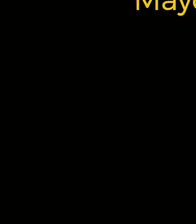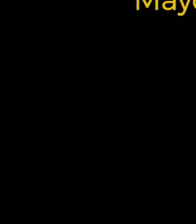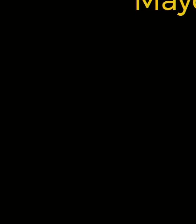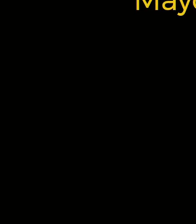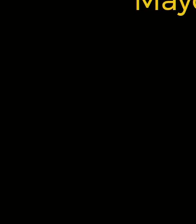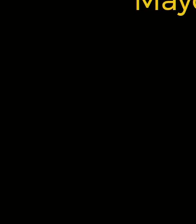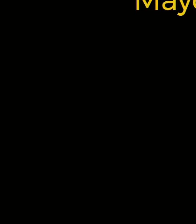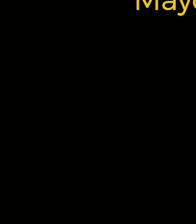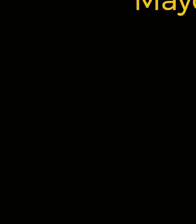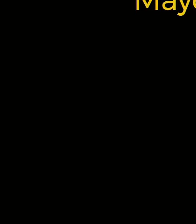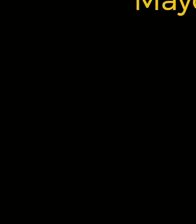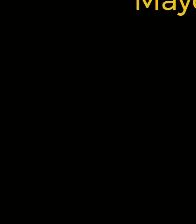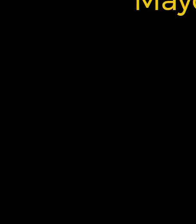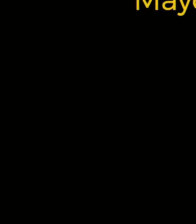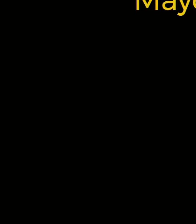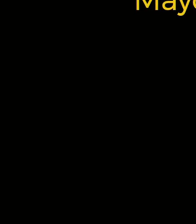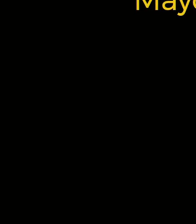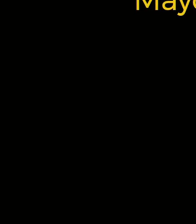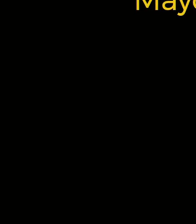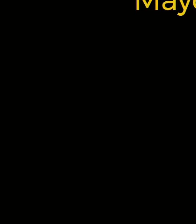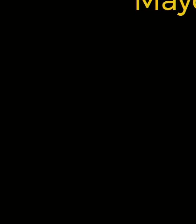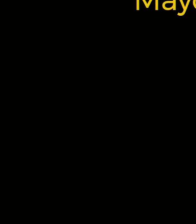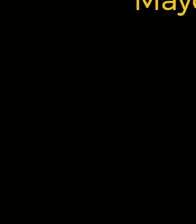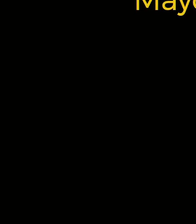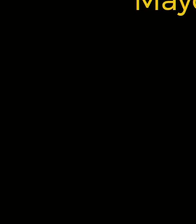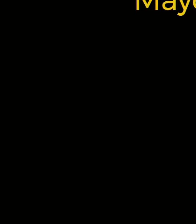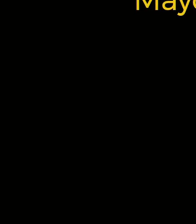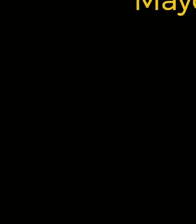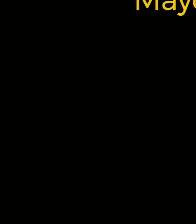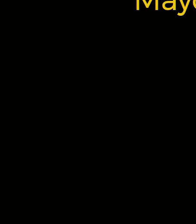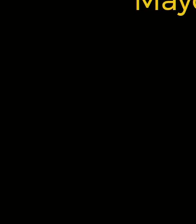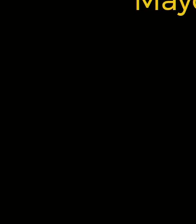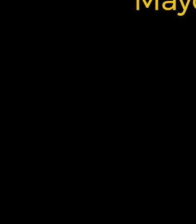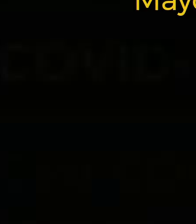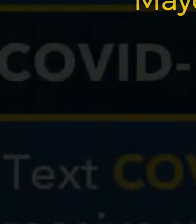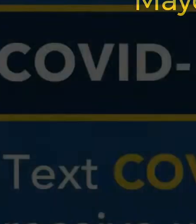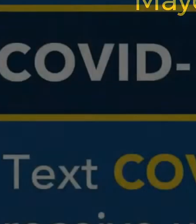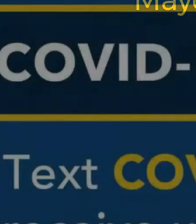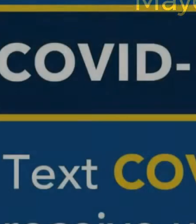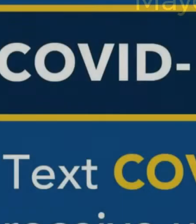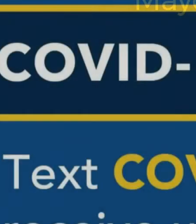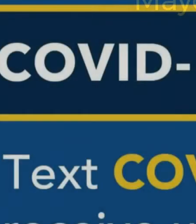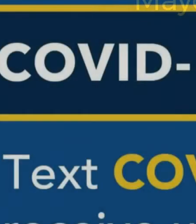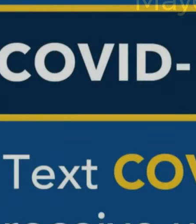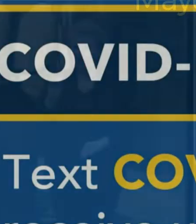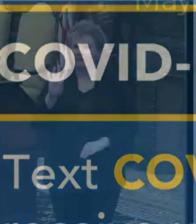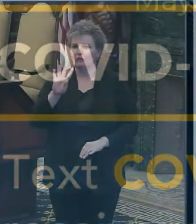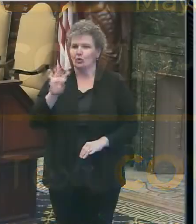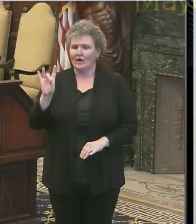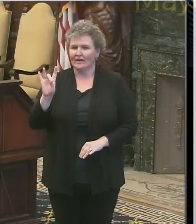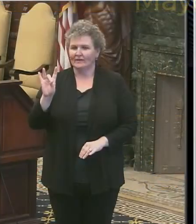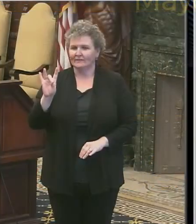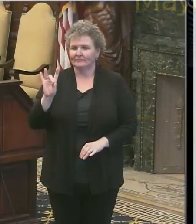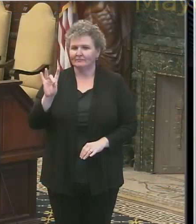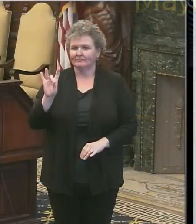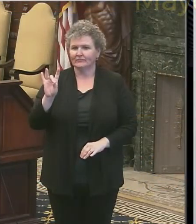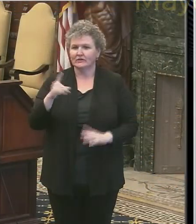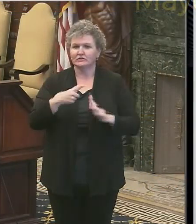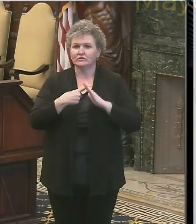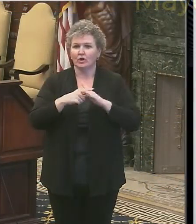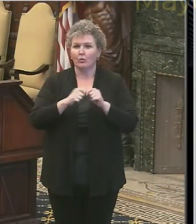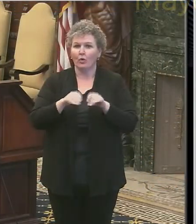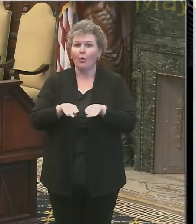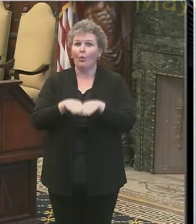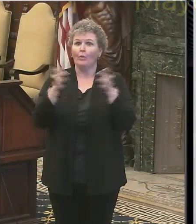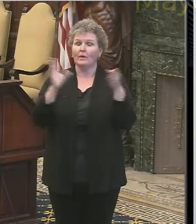on Comcast channel 64 or on Verizon channel 40. We're going to begin our briefing with opening